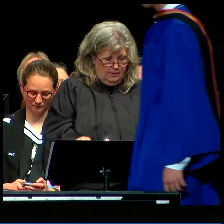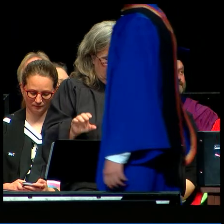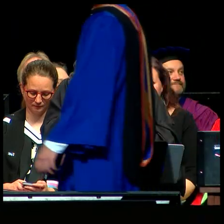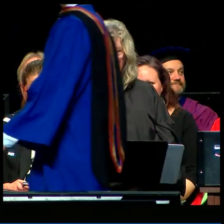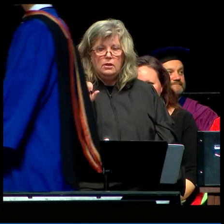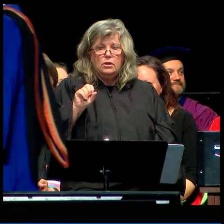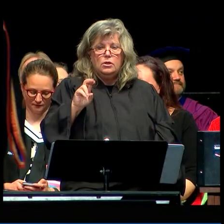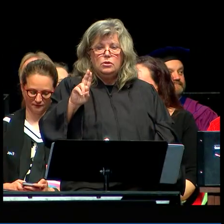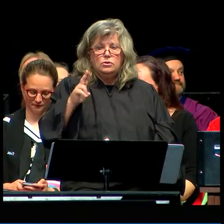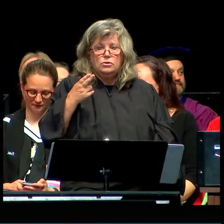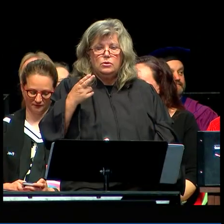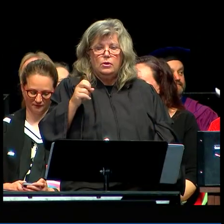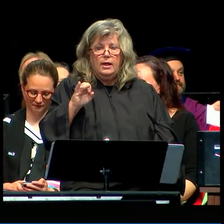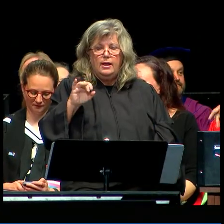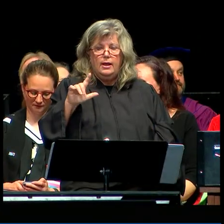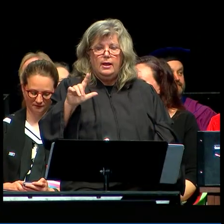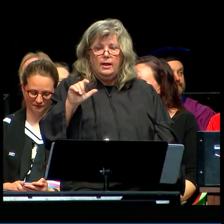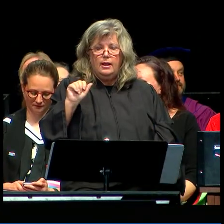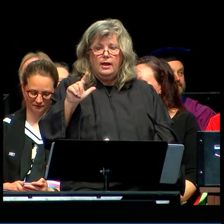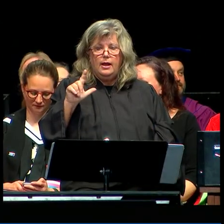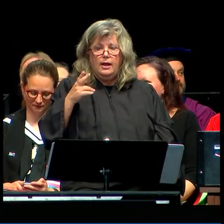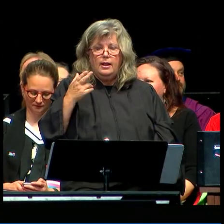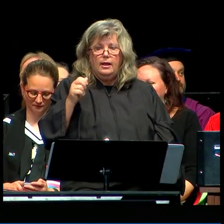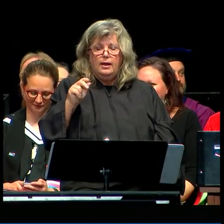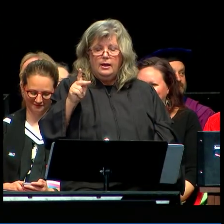Suhail Al-Hakimi.